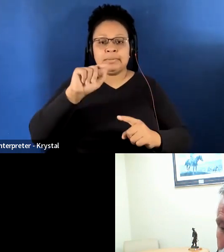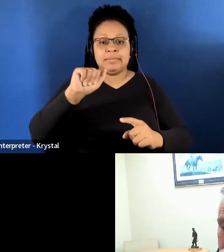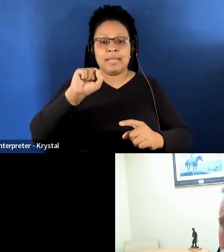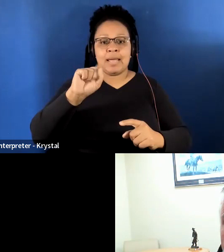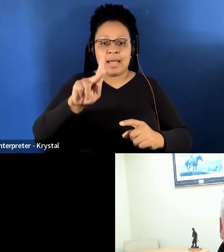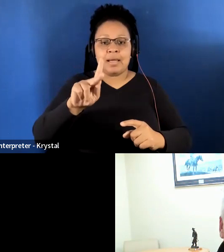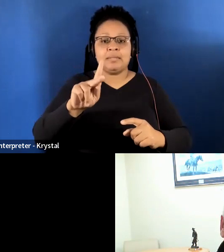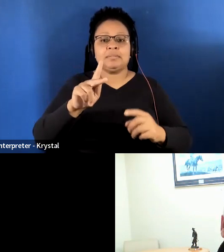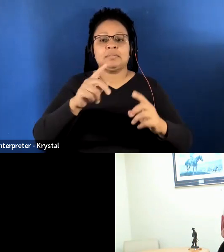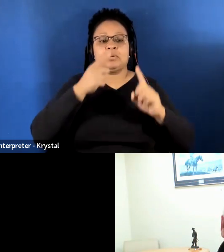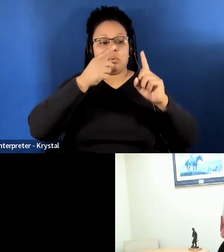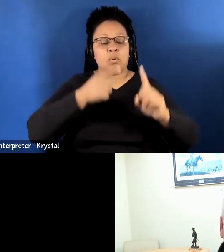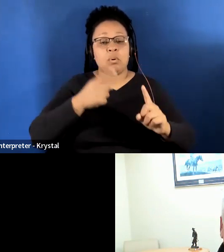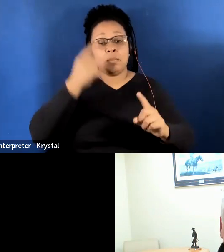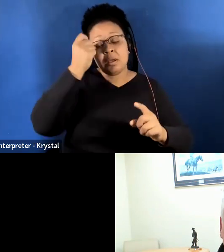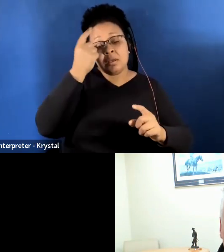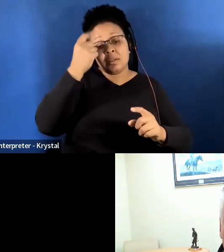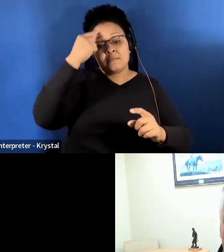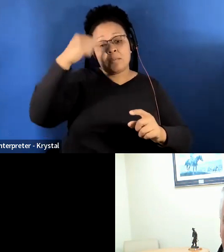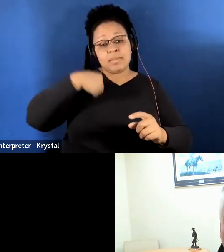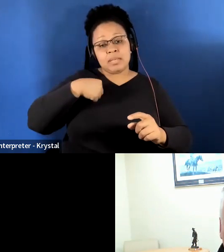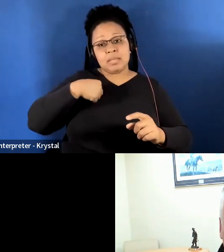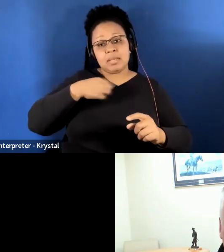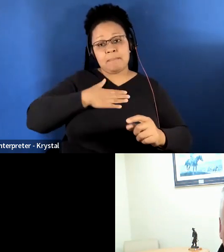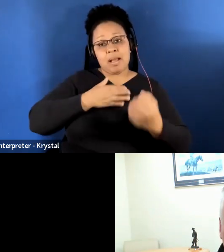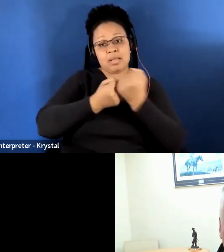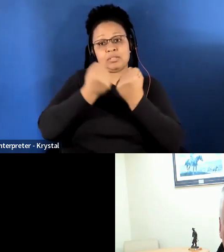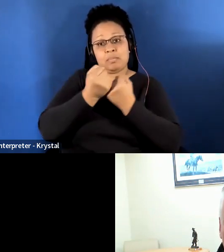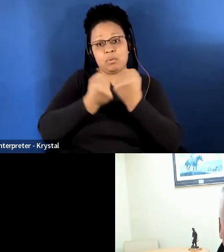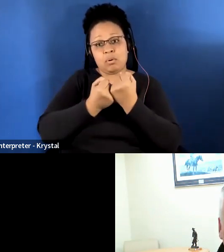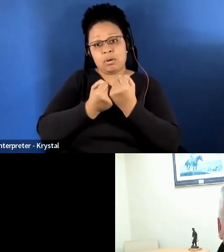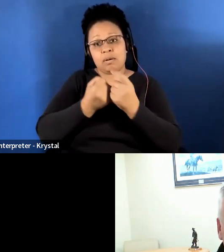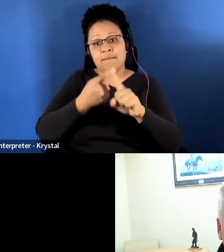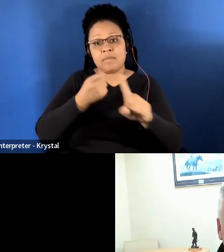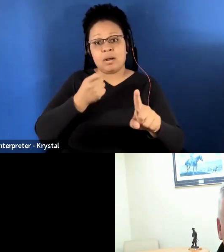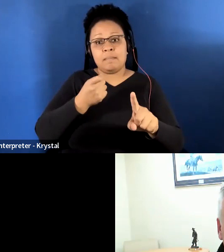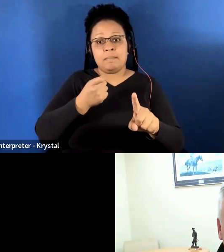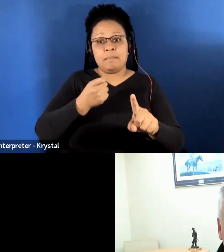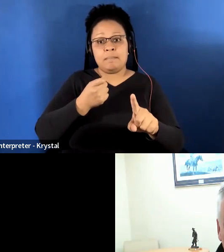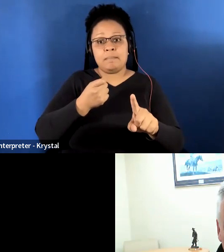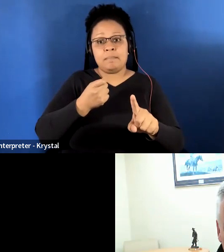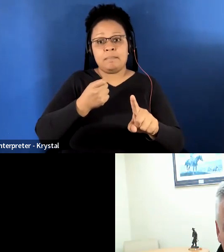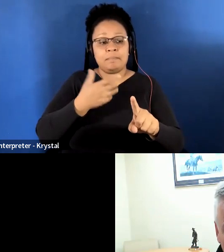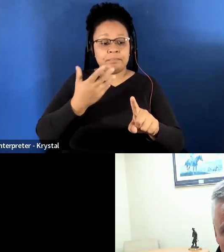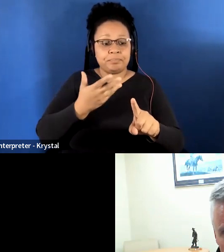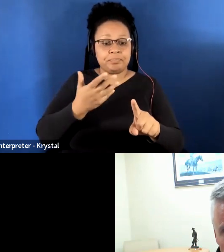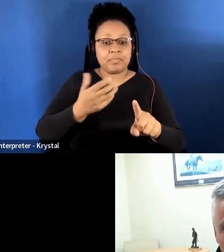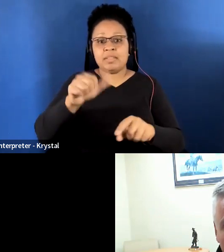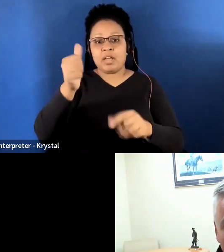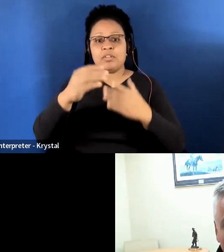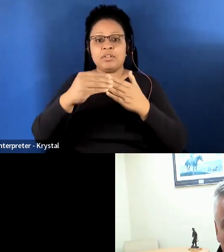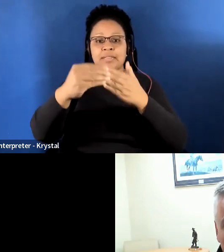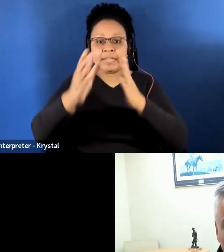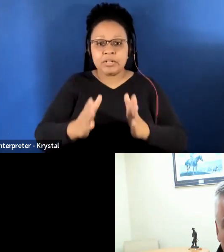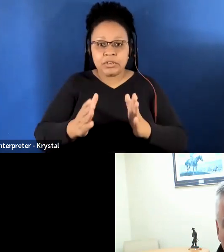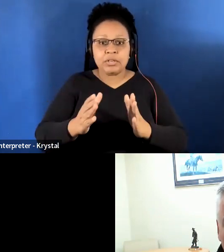together. But for myself, my supports have come from the rest of the leadership team